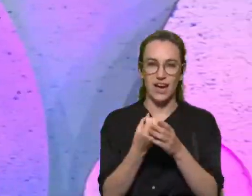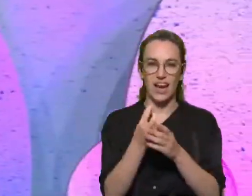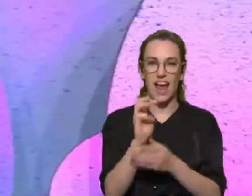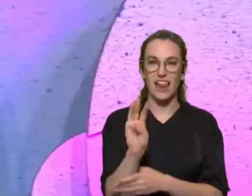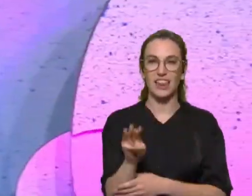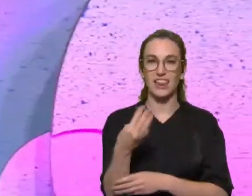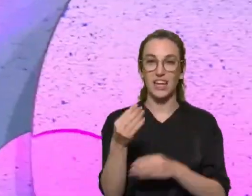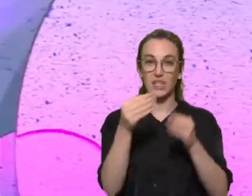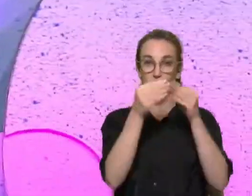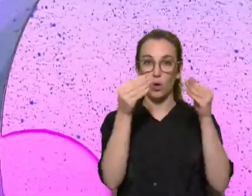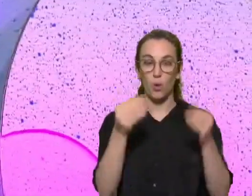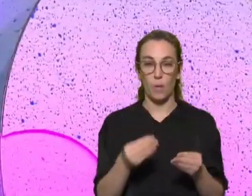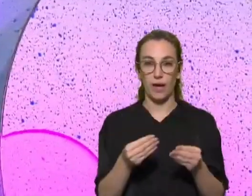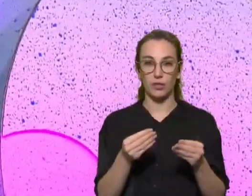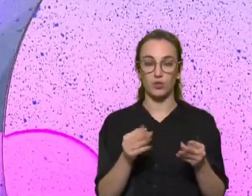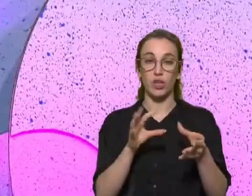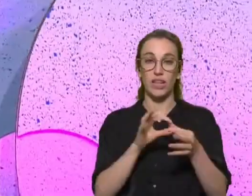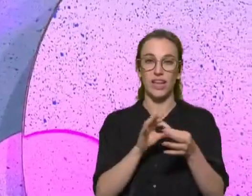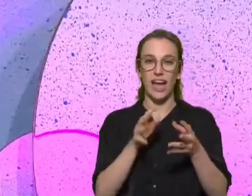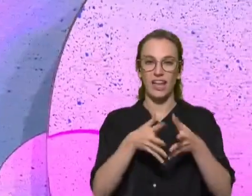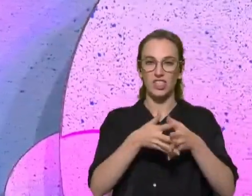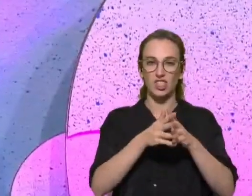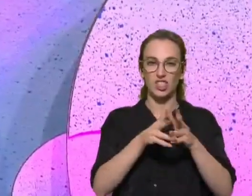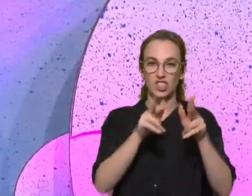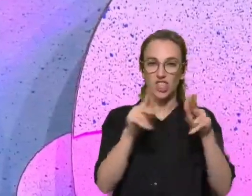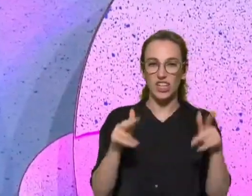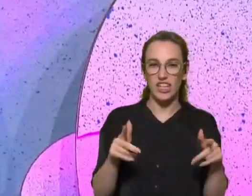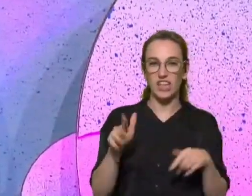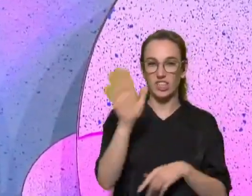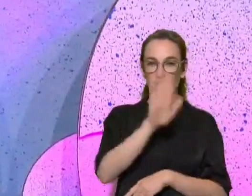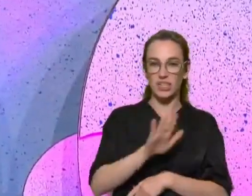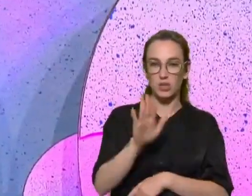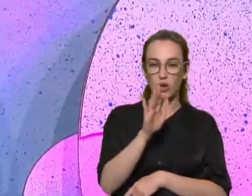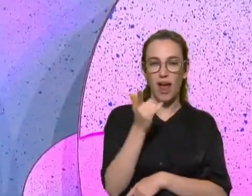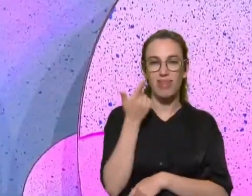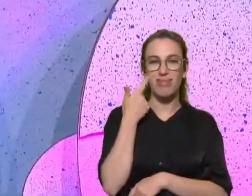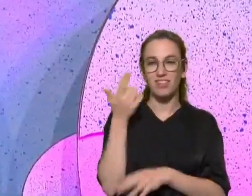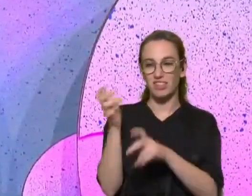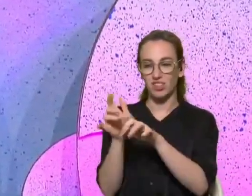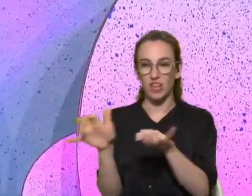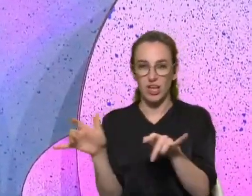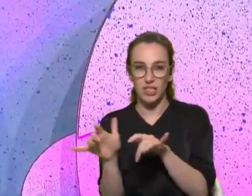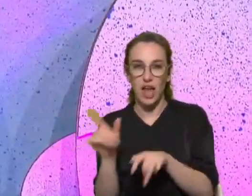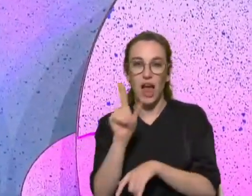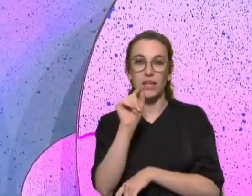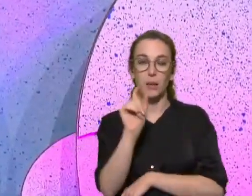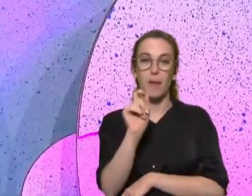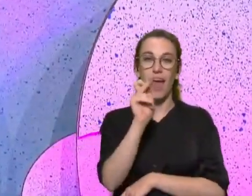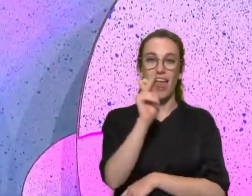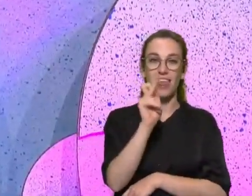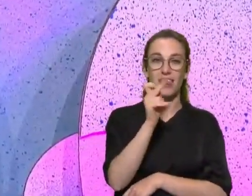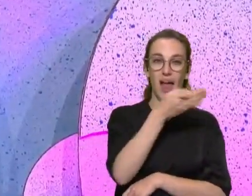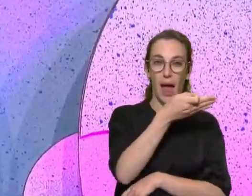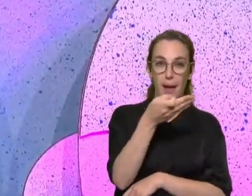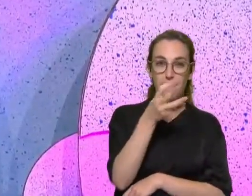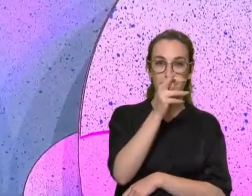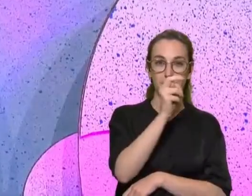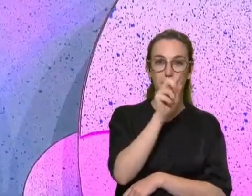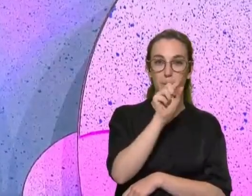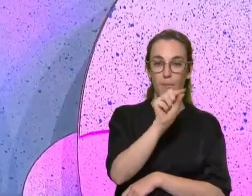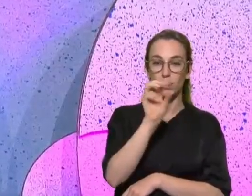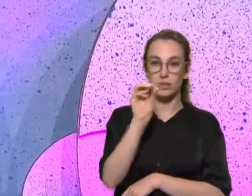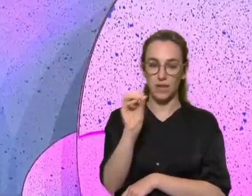the three documents were draft, which had got to do with the national strategy of